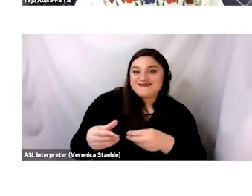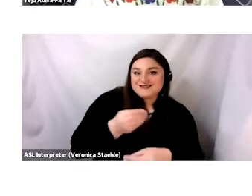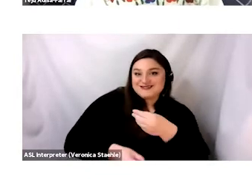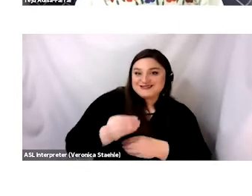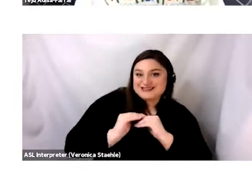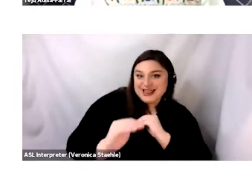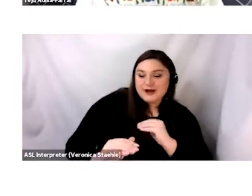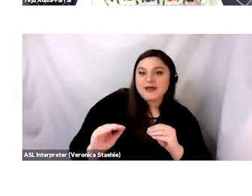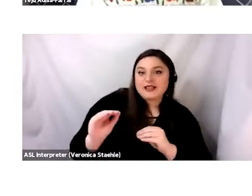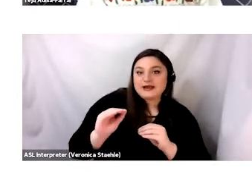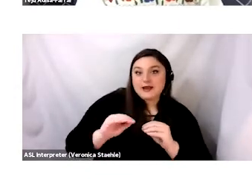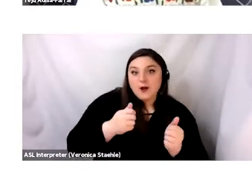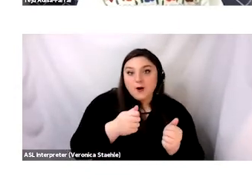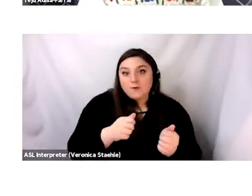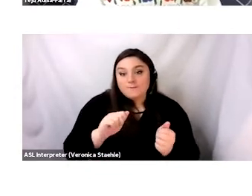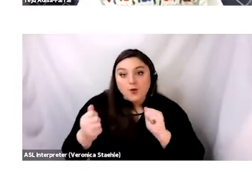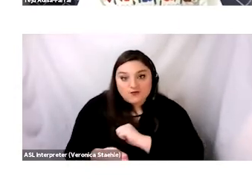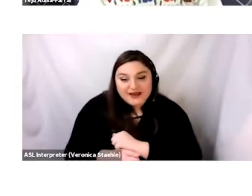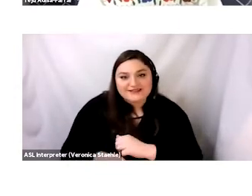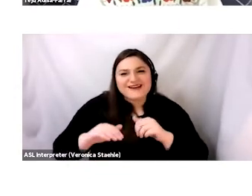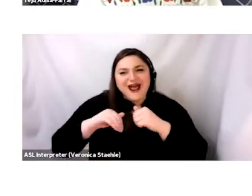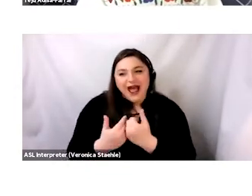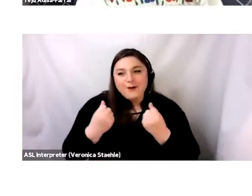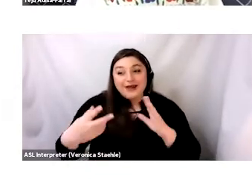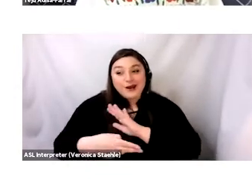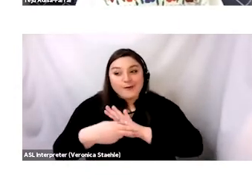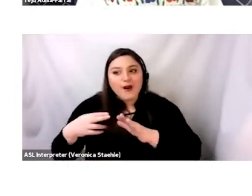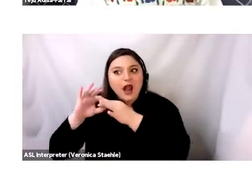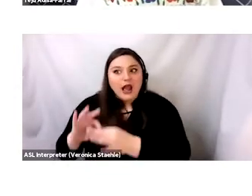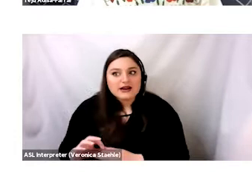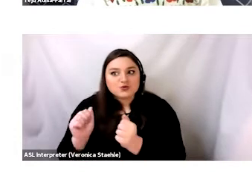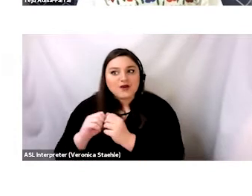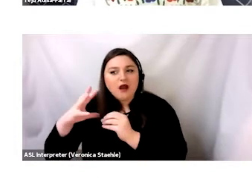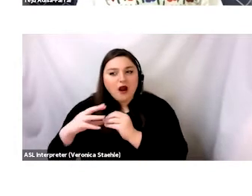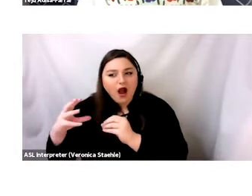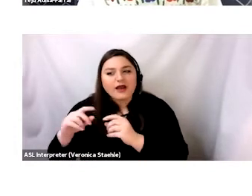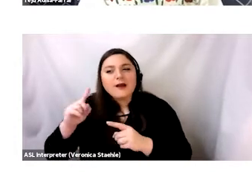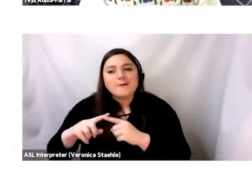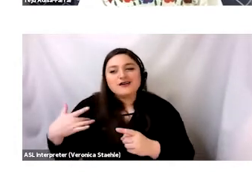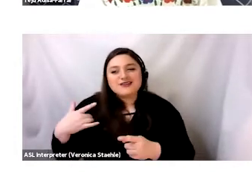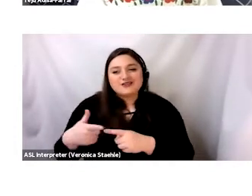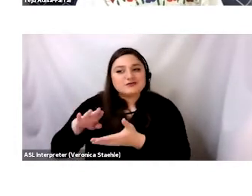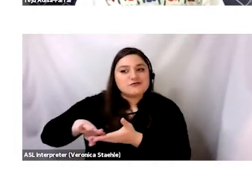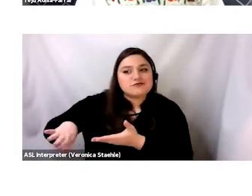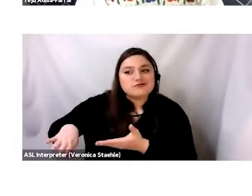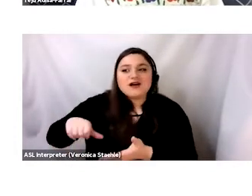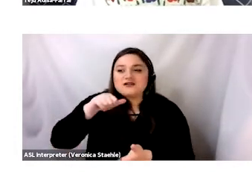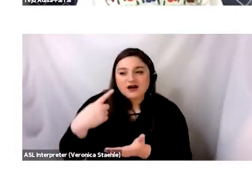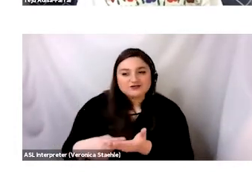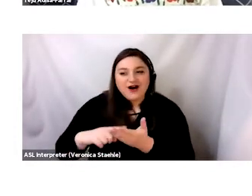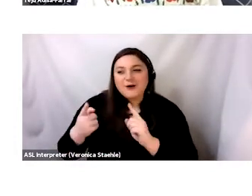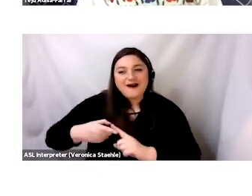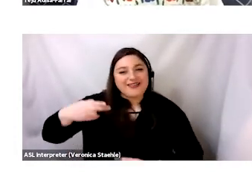sustainability movement and several brands have latched onto organic cotton, but leaving many questions about its history, farming,